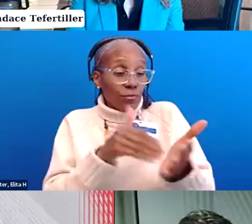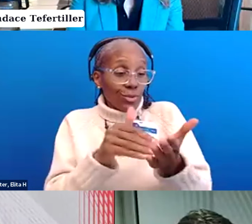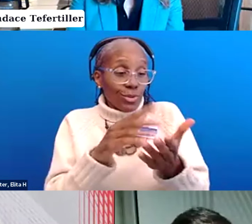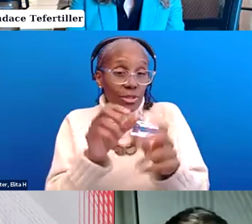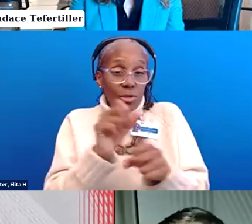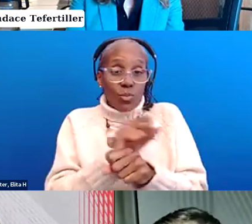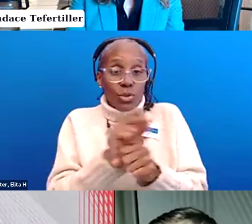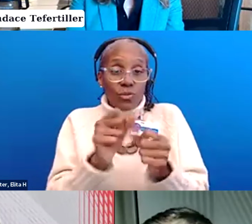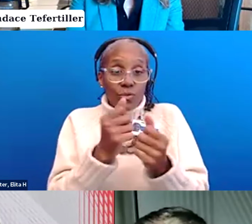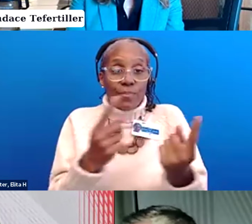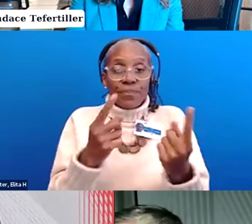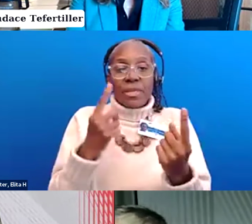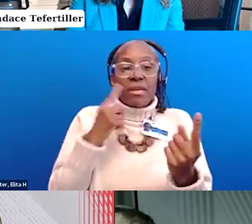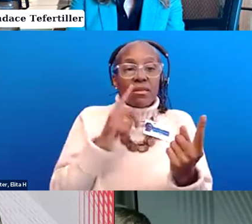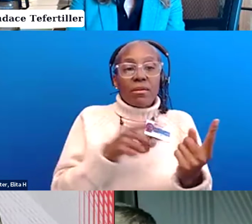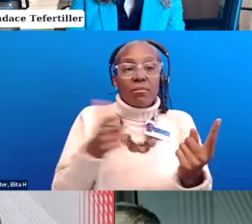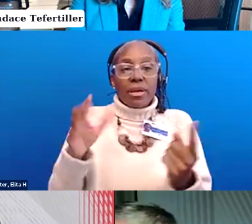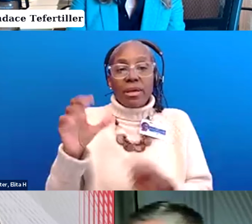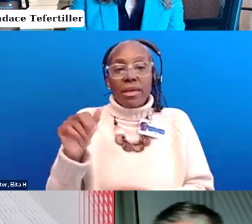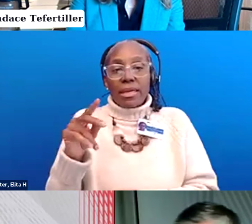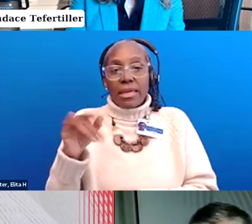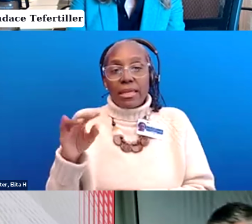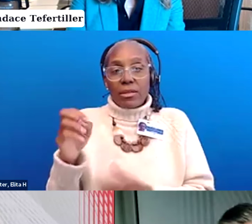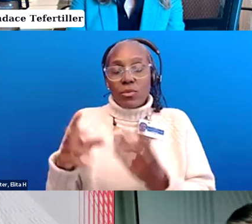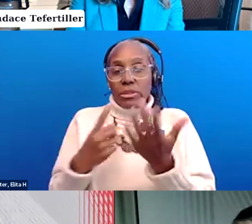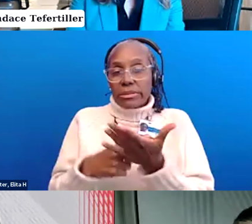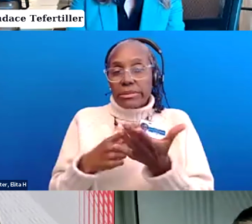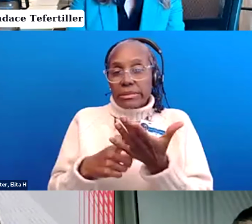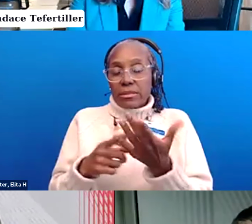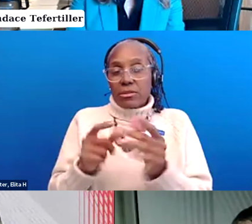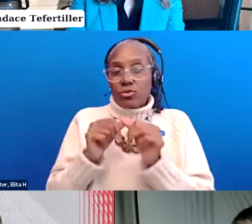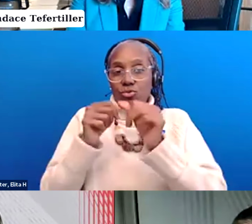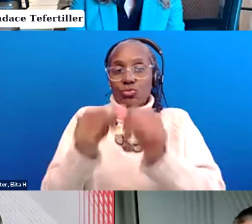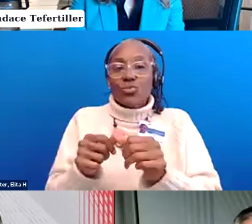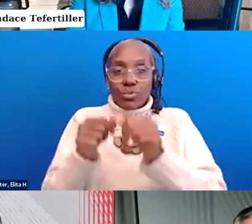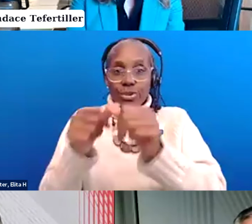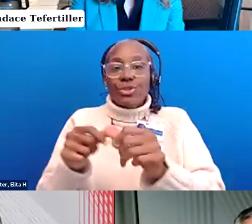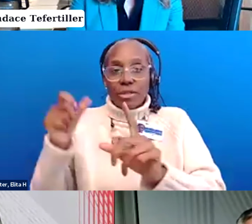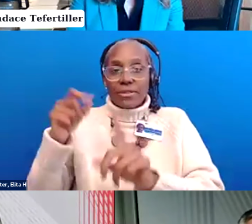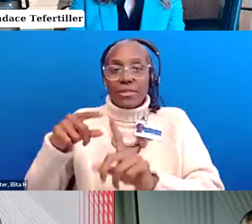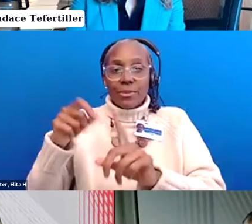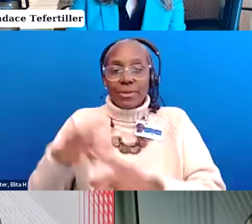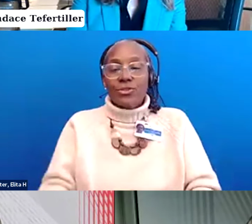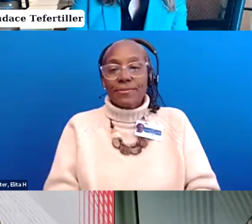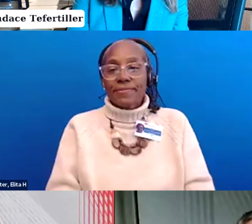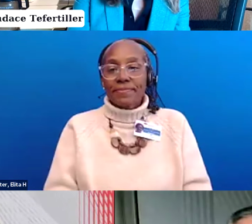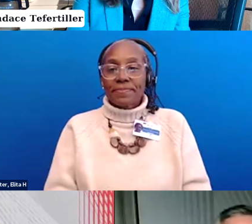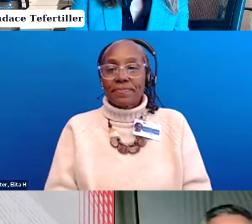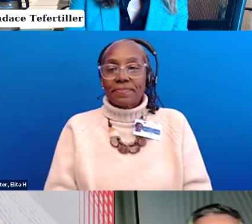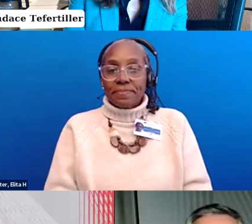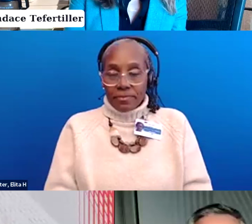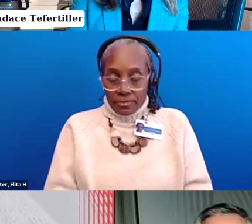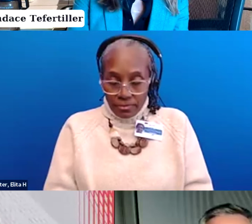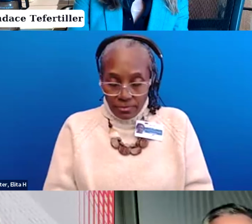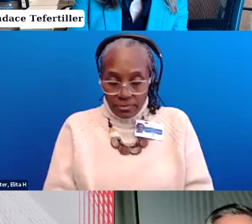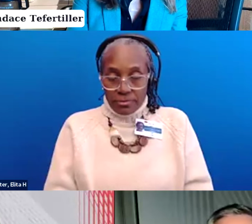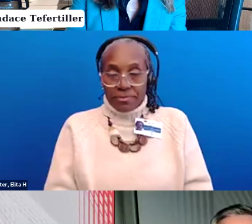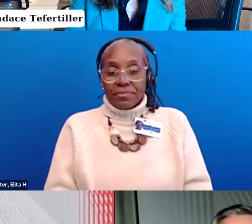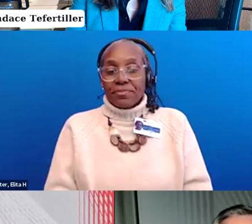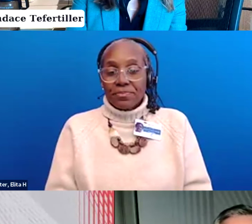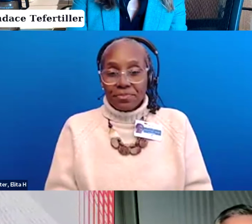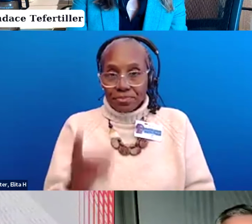everyone. I think I'll send it back to Candy if Candy wants to discuss the duration of stimulation effects. Sure. And one thing I